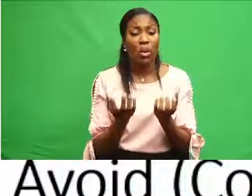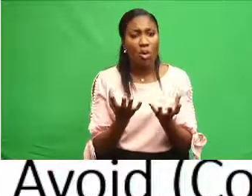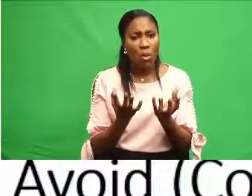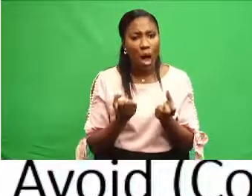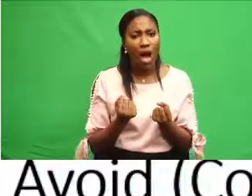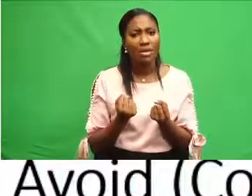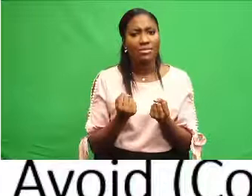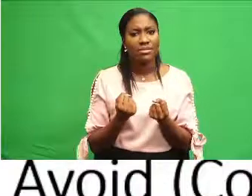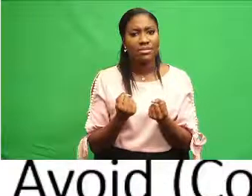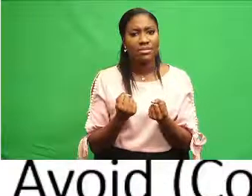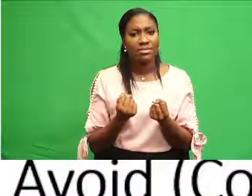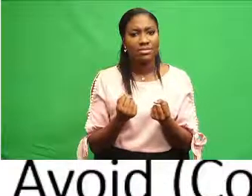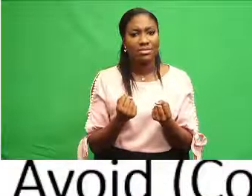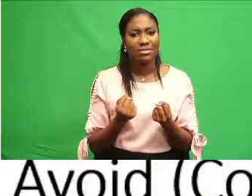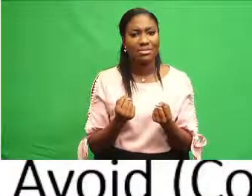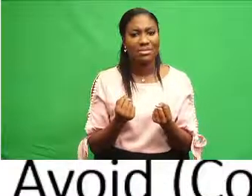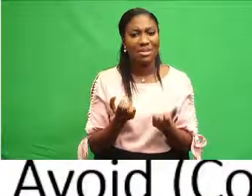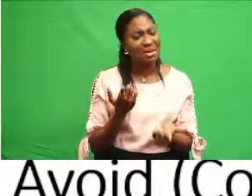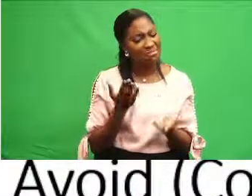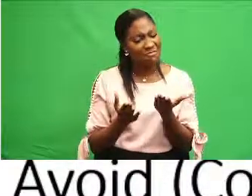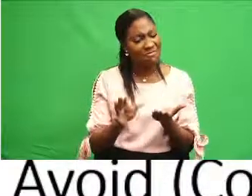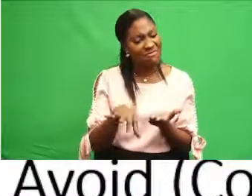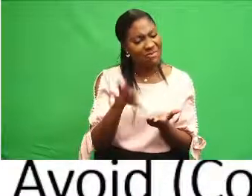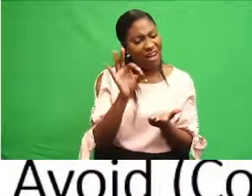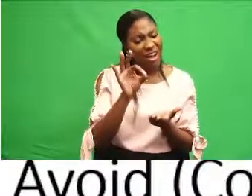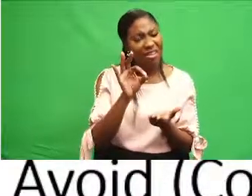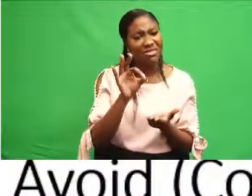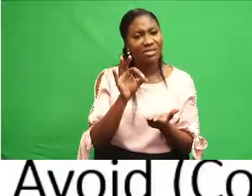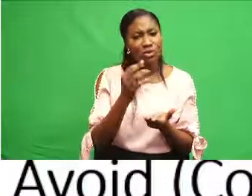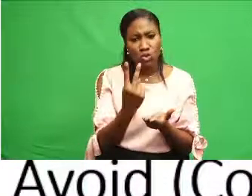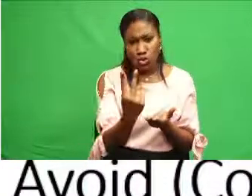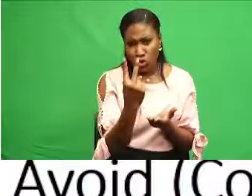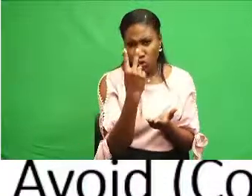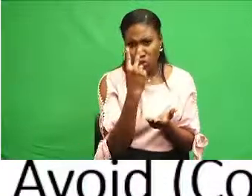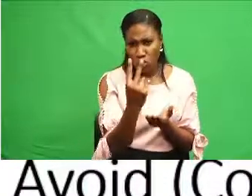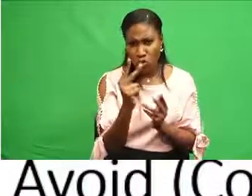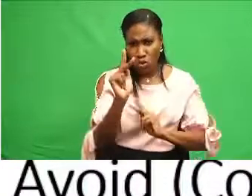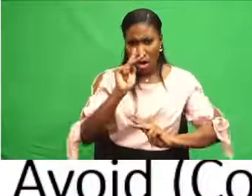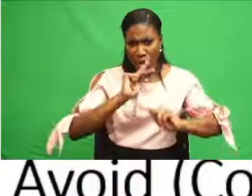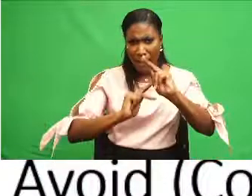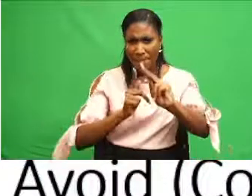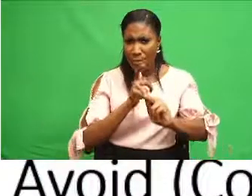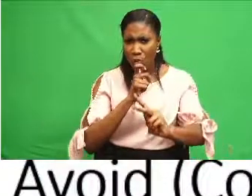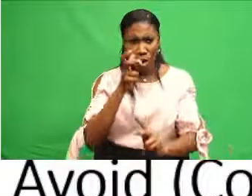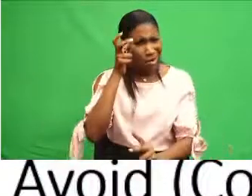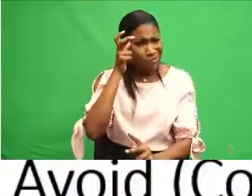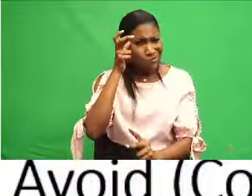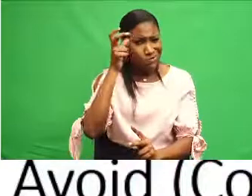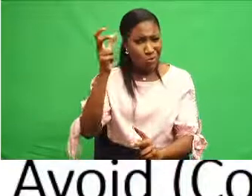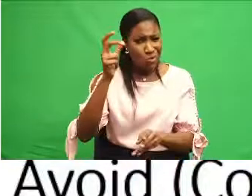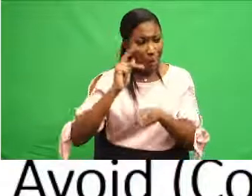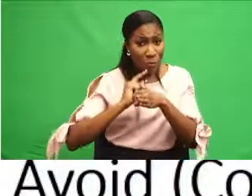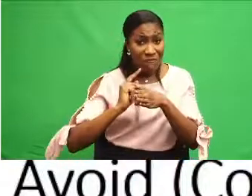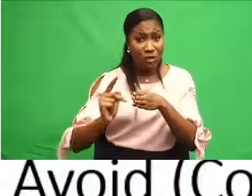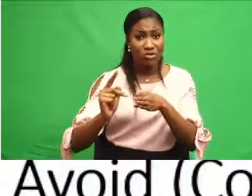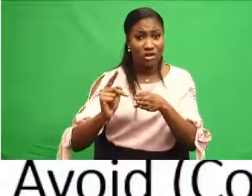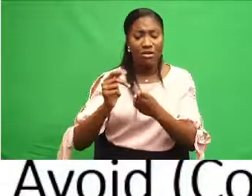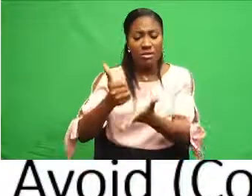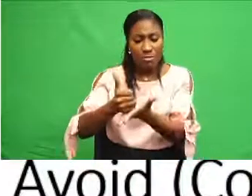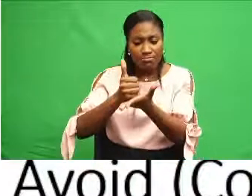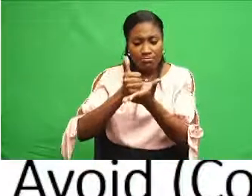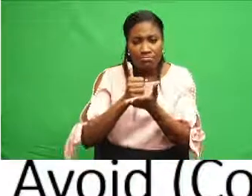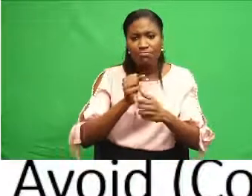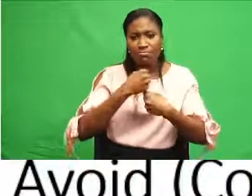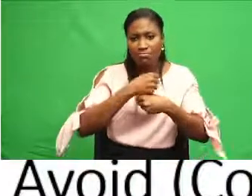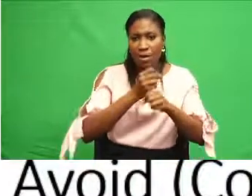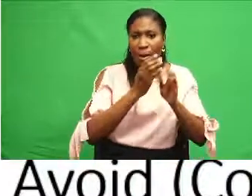identify at least two professionals in terms of creating this estate plan.